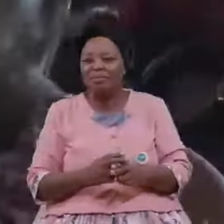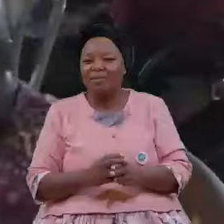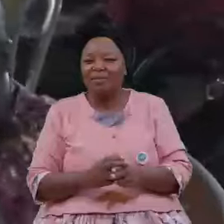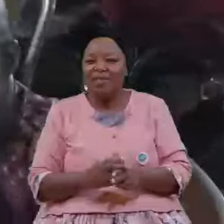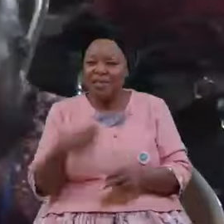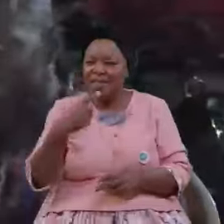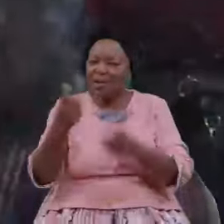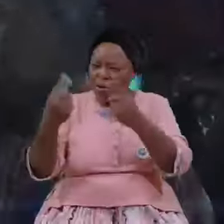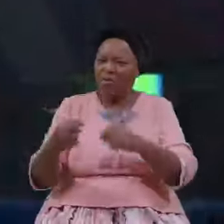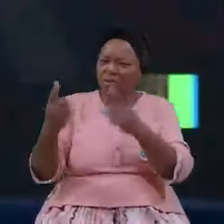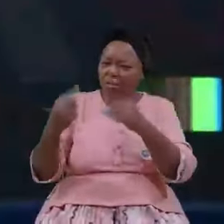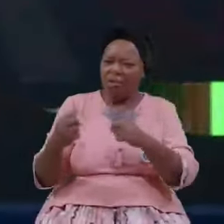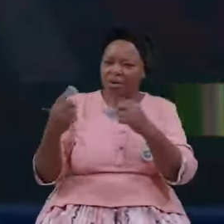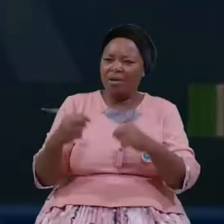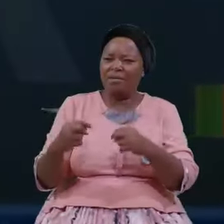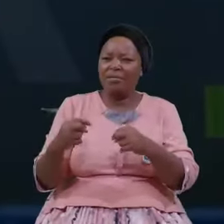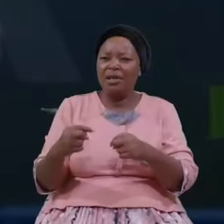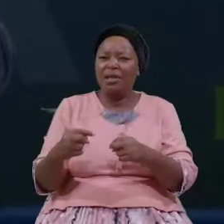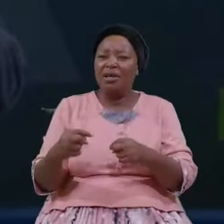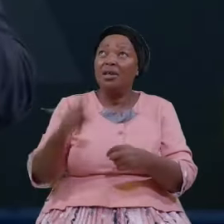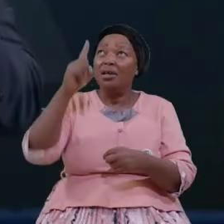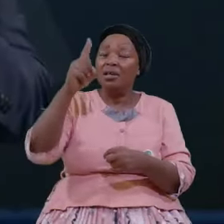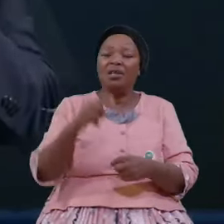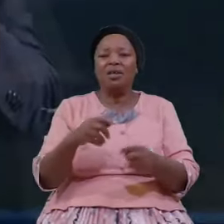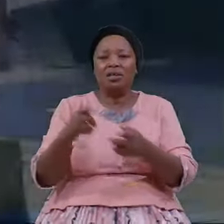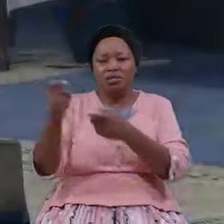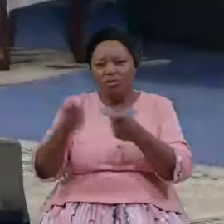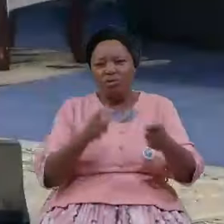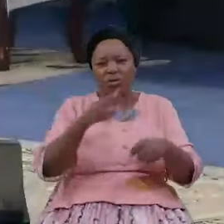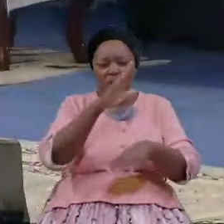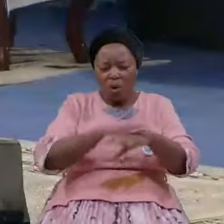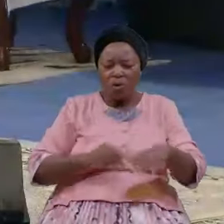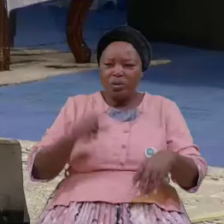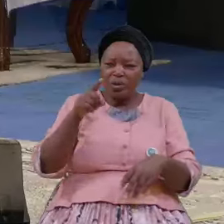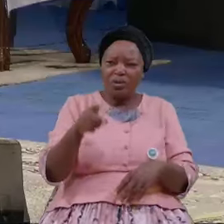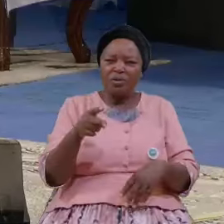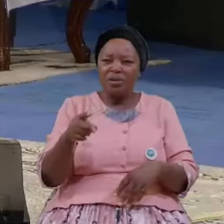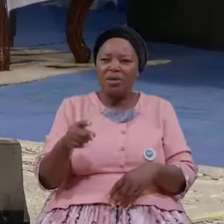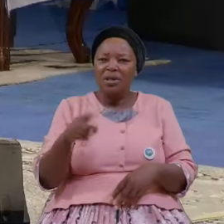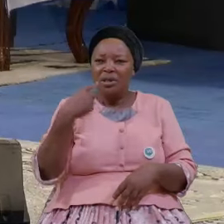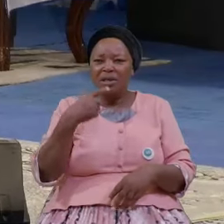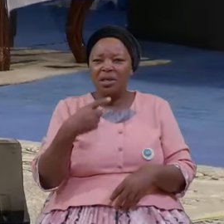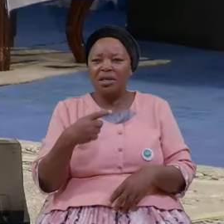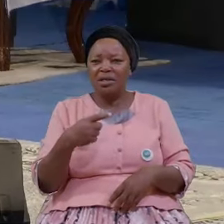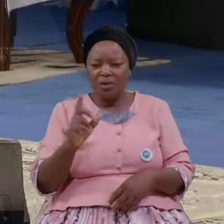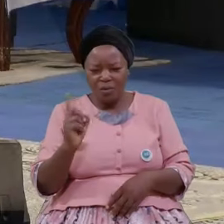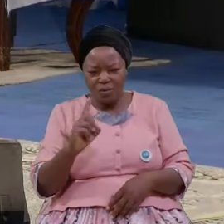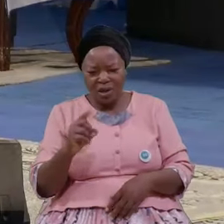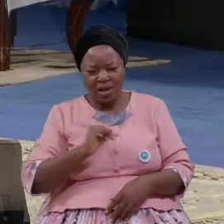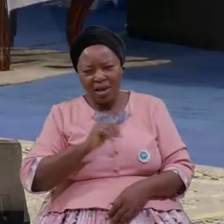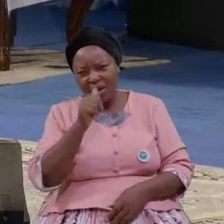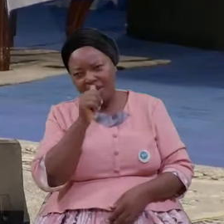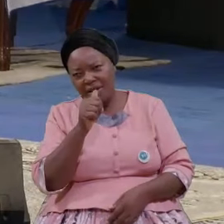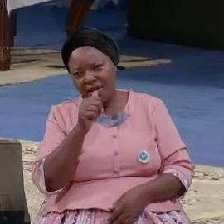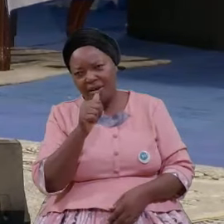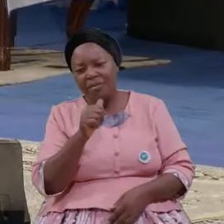comes. He draws you. He calls you. It says, where I am, I want you to